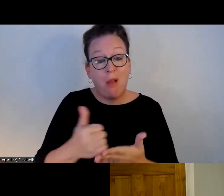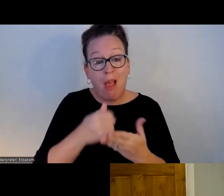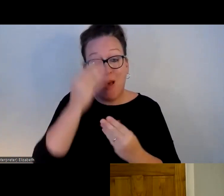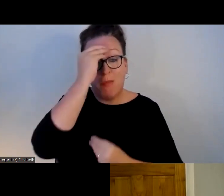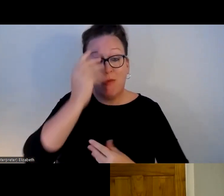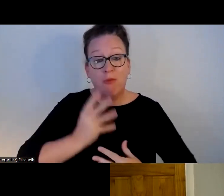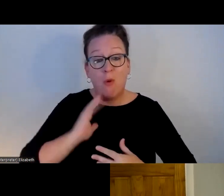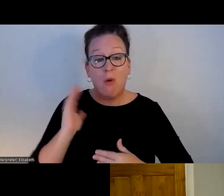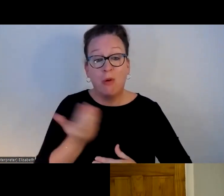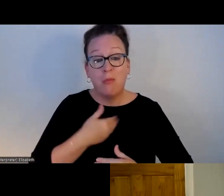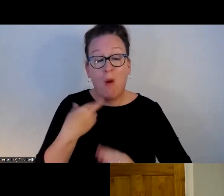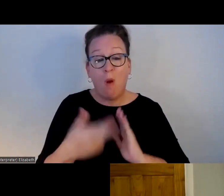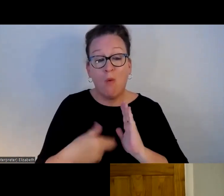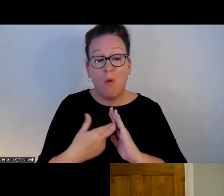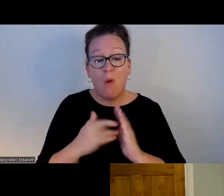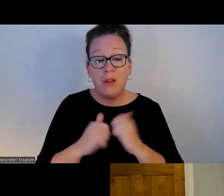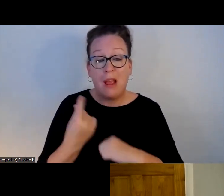our role as the council.